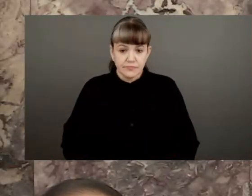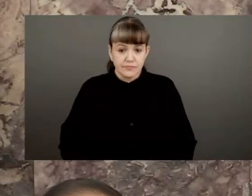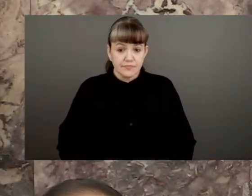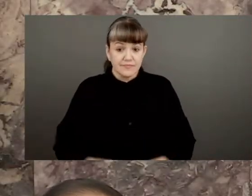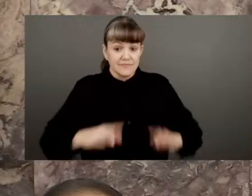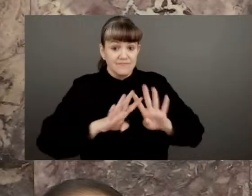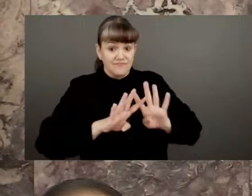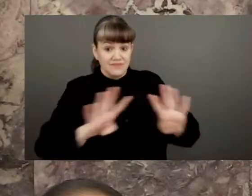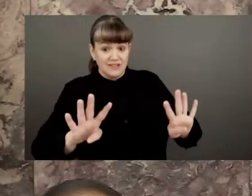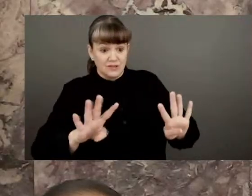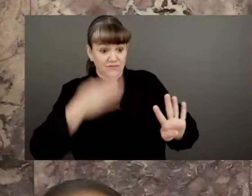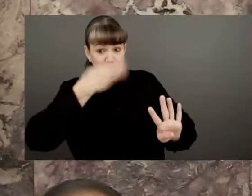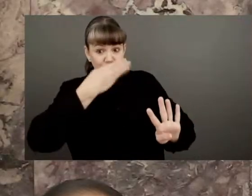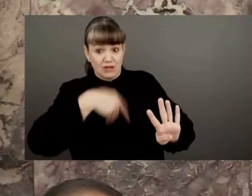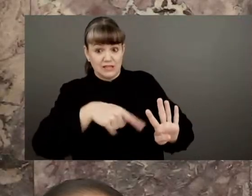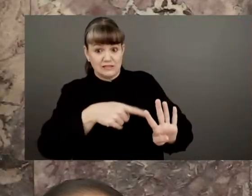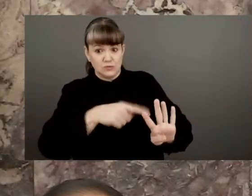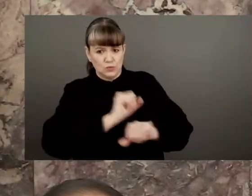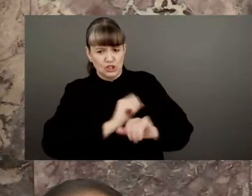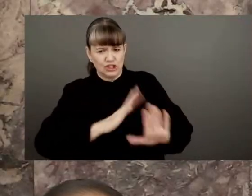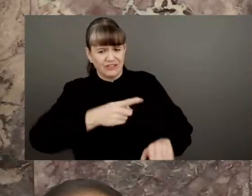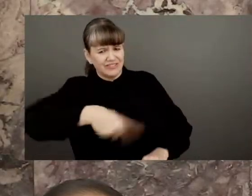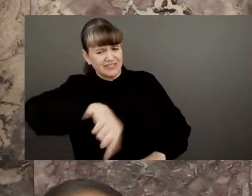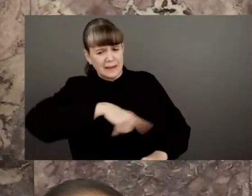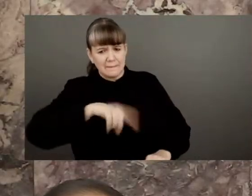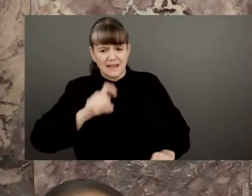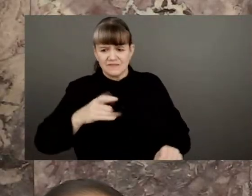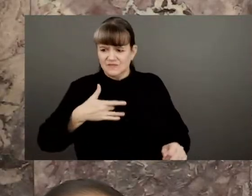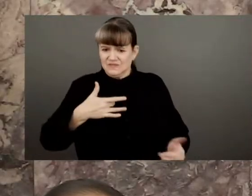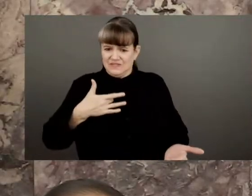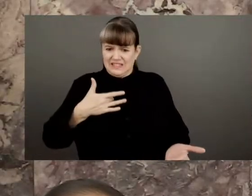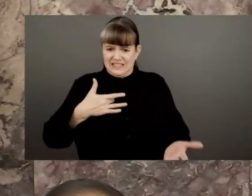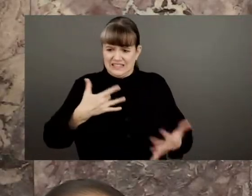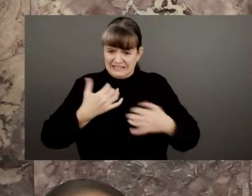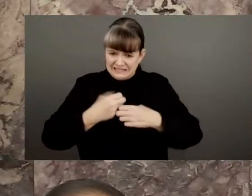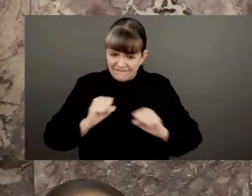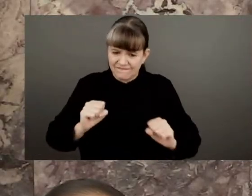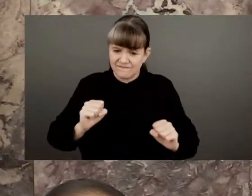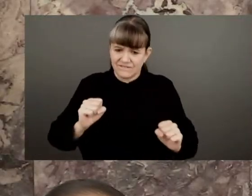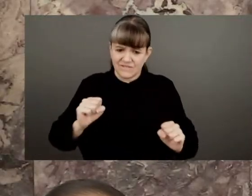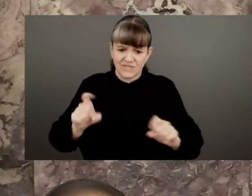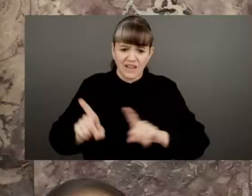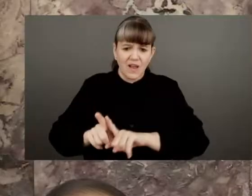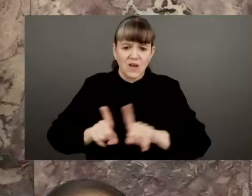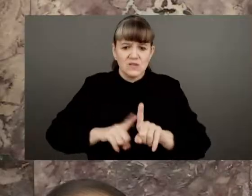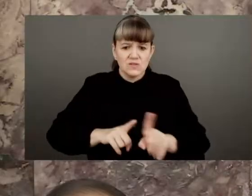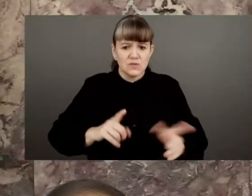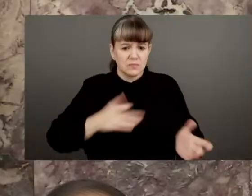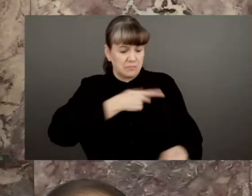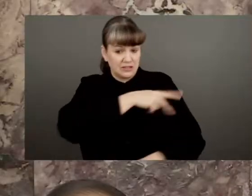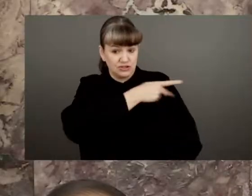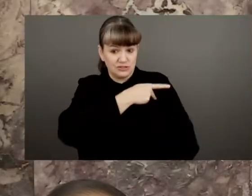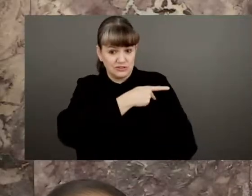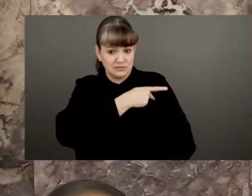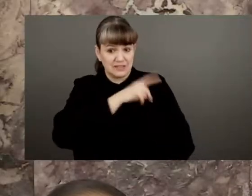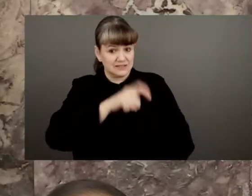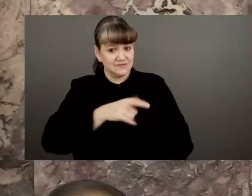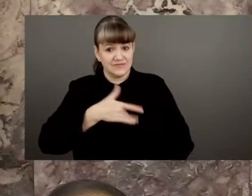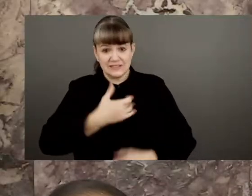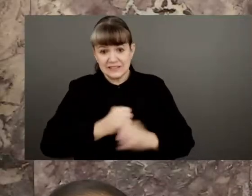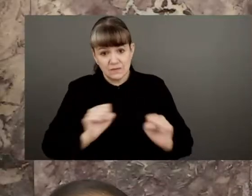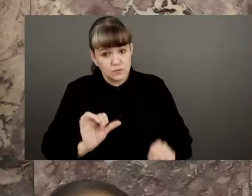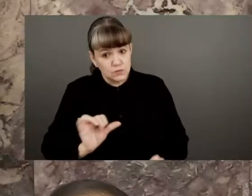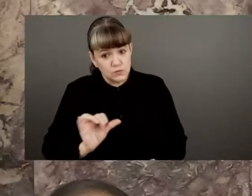feel safe, but patients in our healthcare system do too. Mr. Speaker, that is why we've expanded the Relational